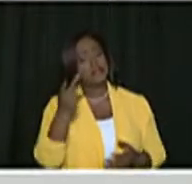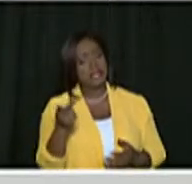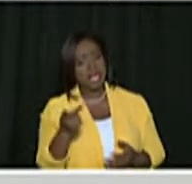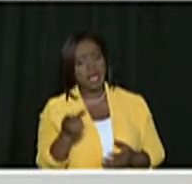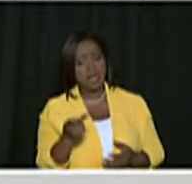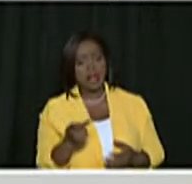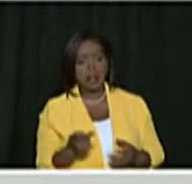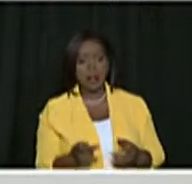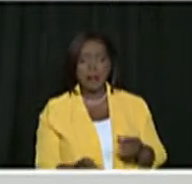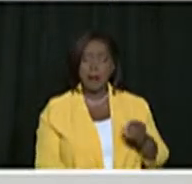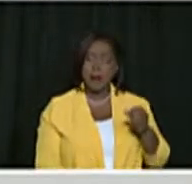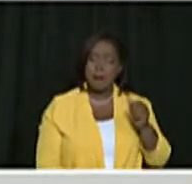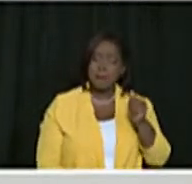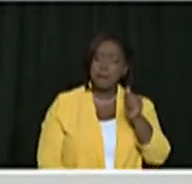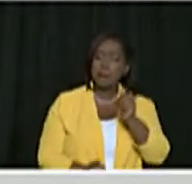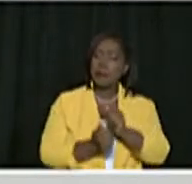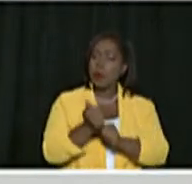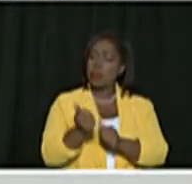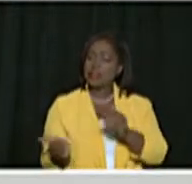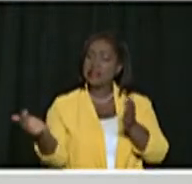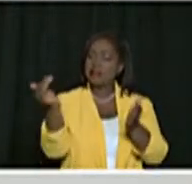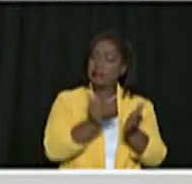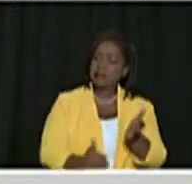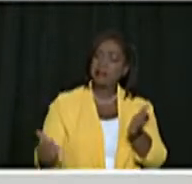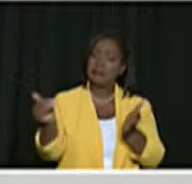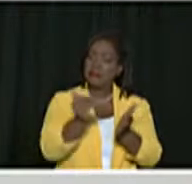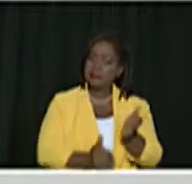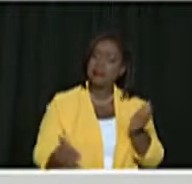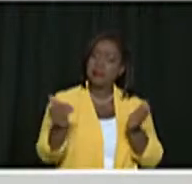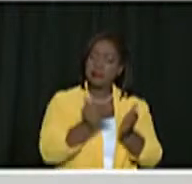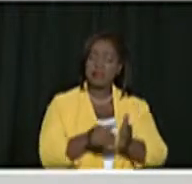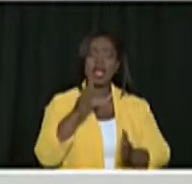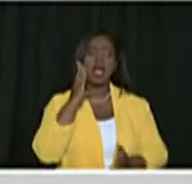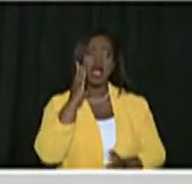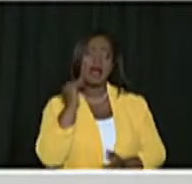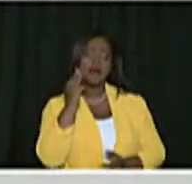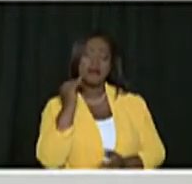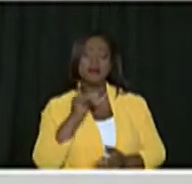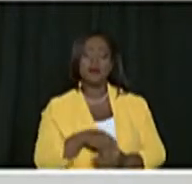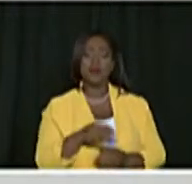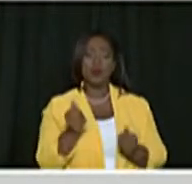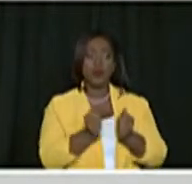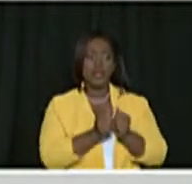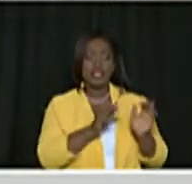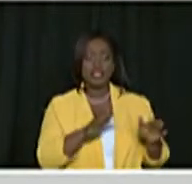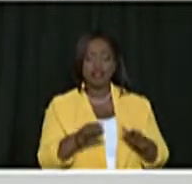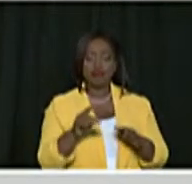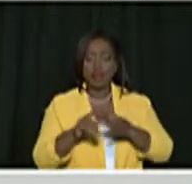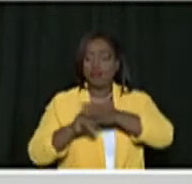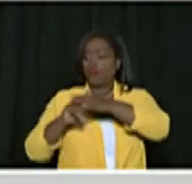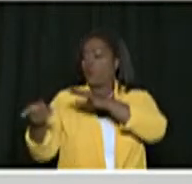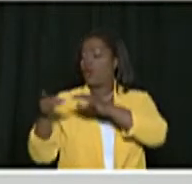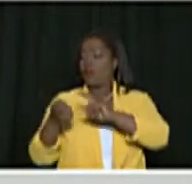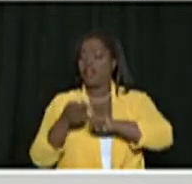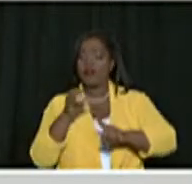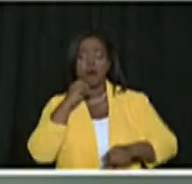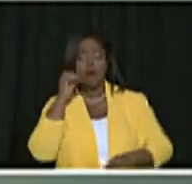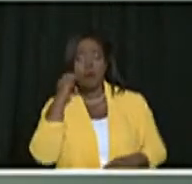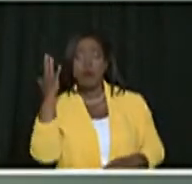common experience as far as children running away is concerned? Why are they running away, those who run